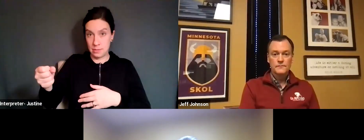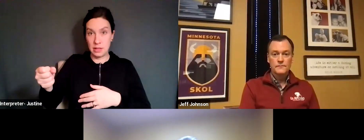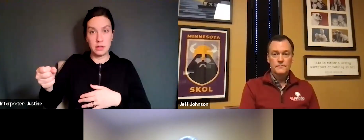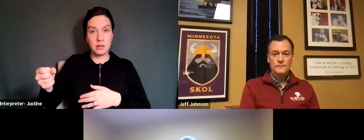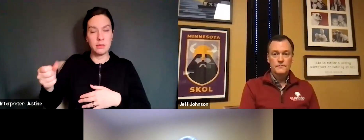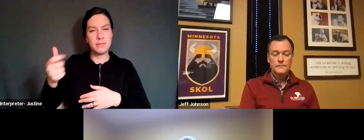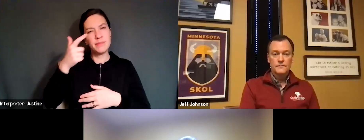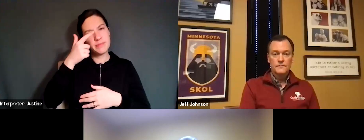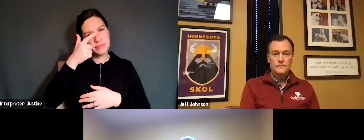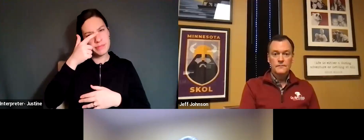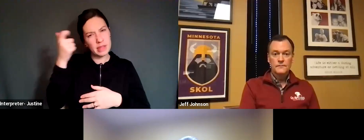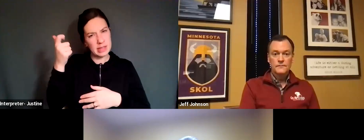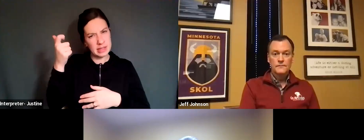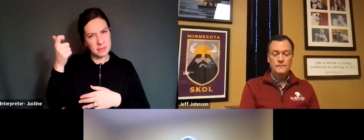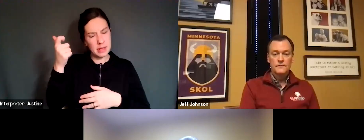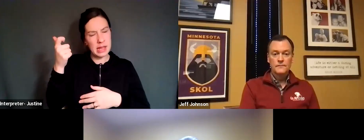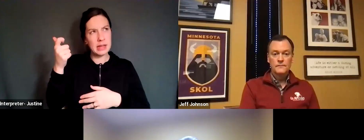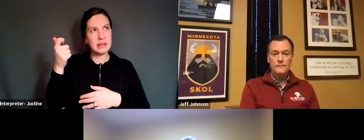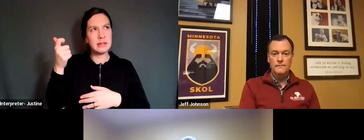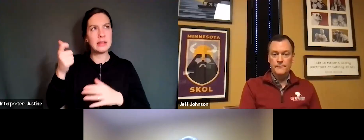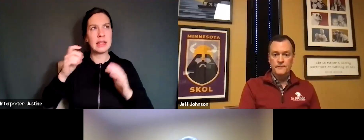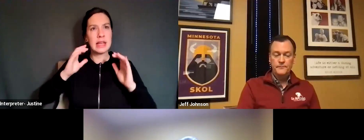client application fluctuations?